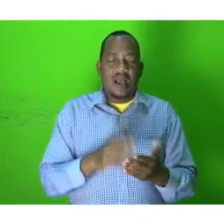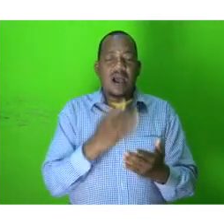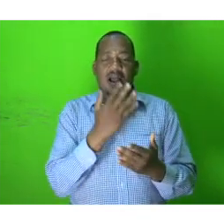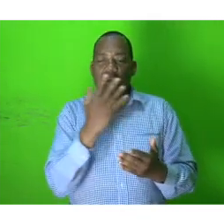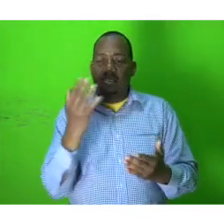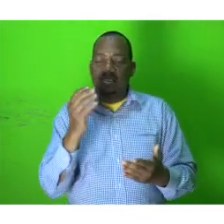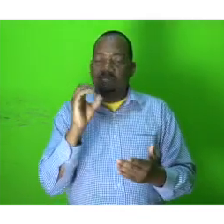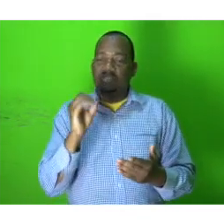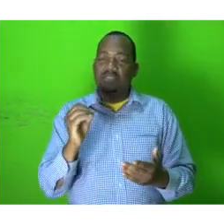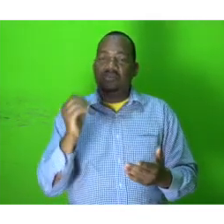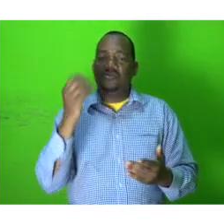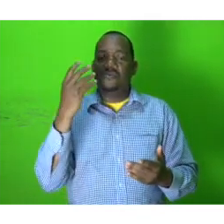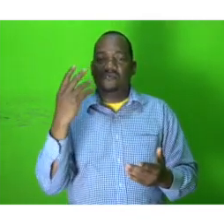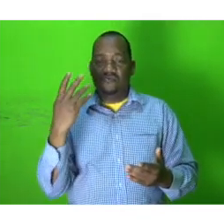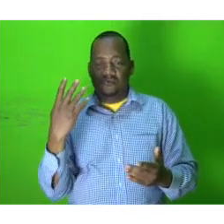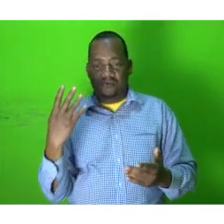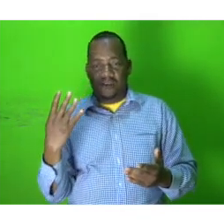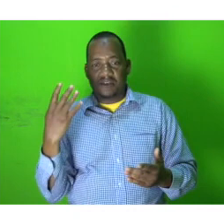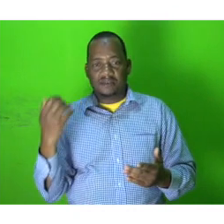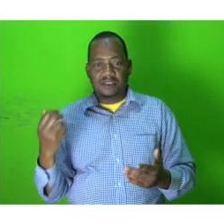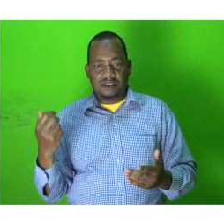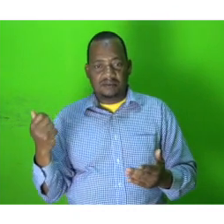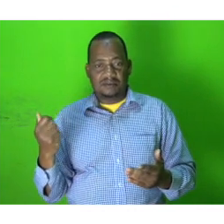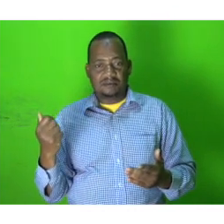Kilua, accounting number